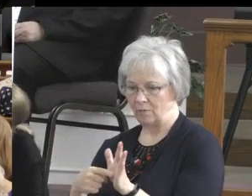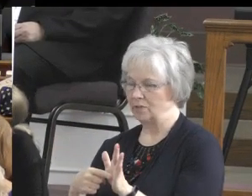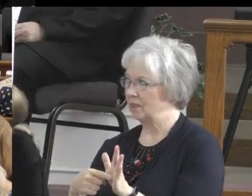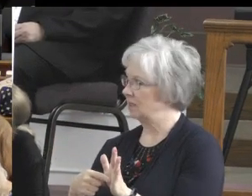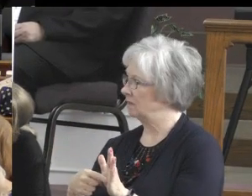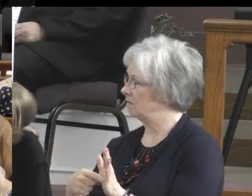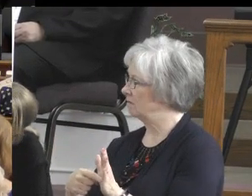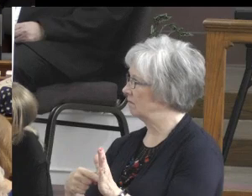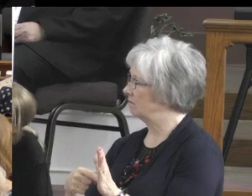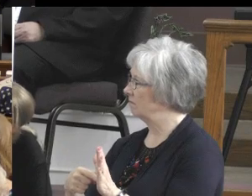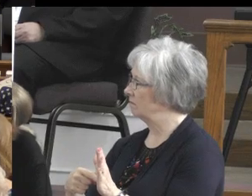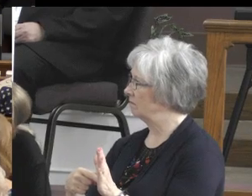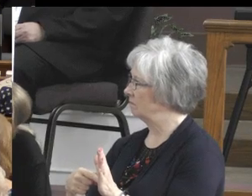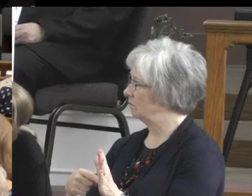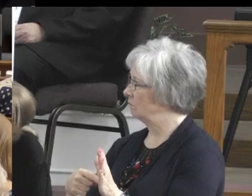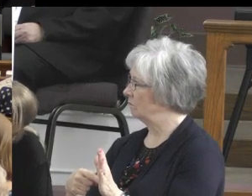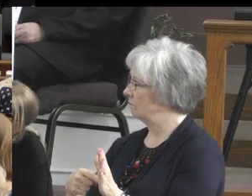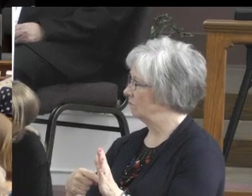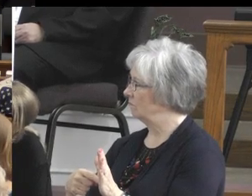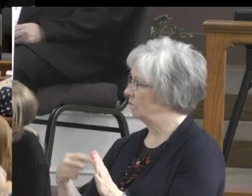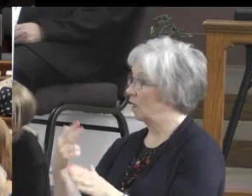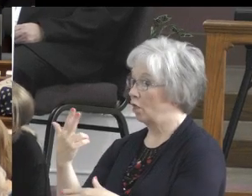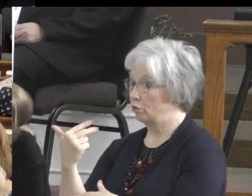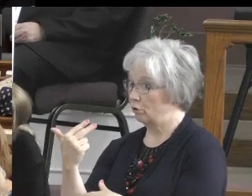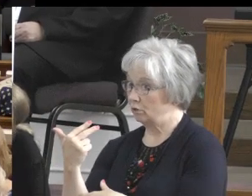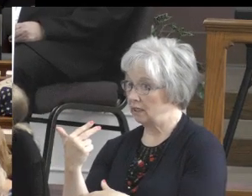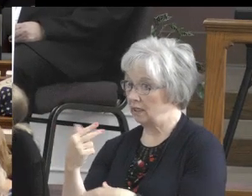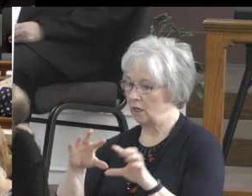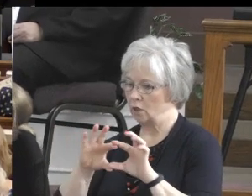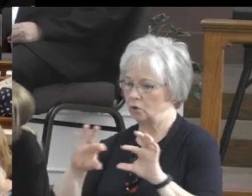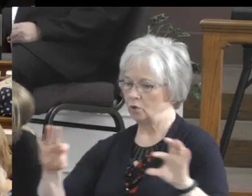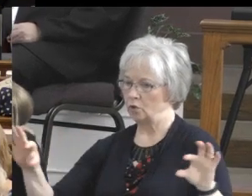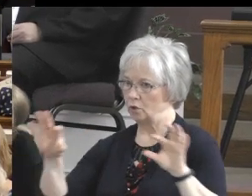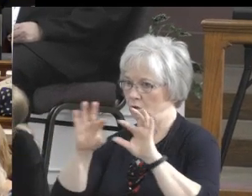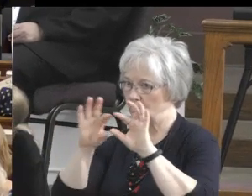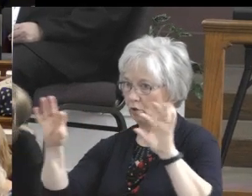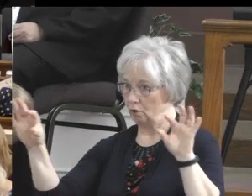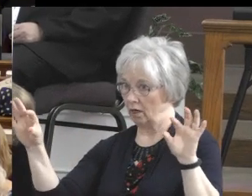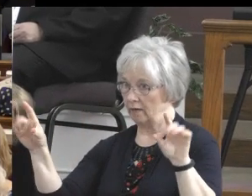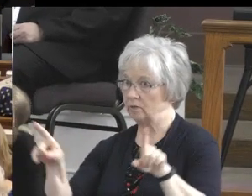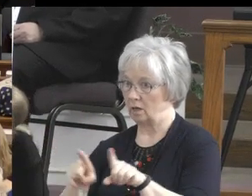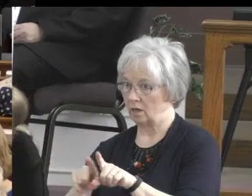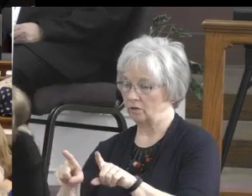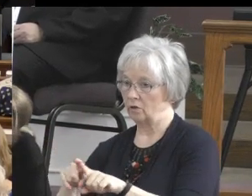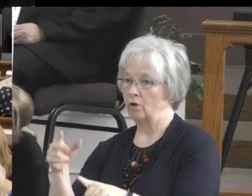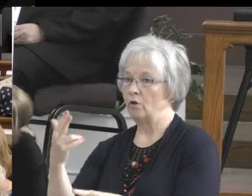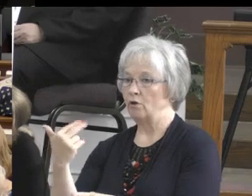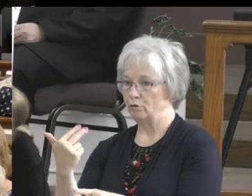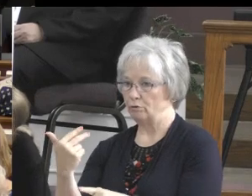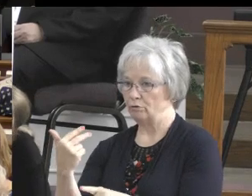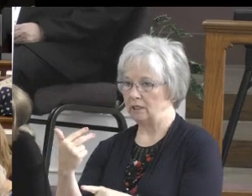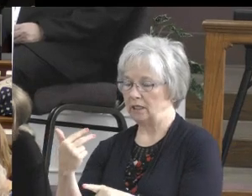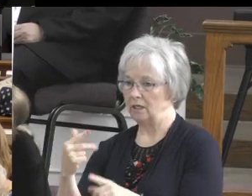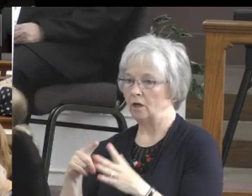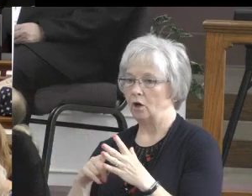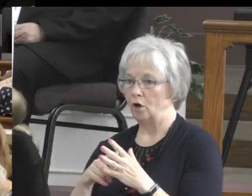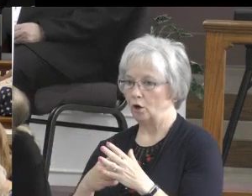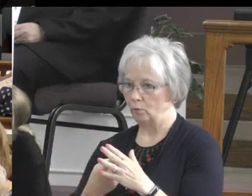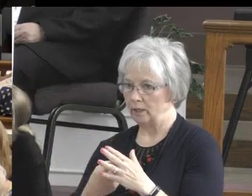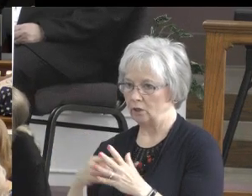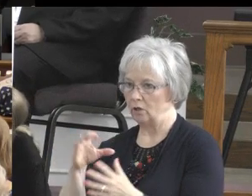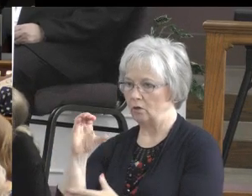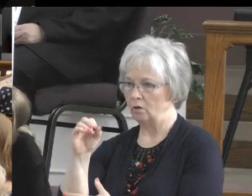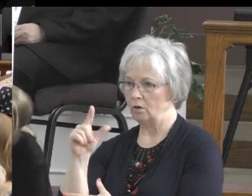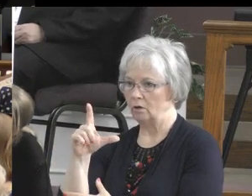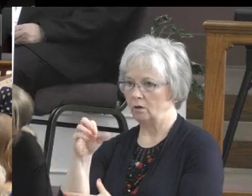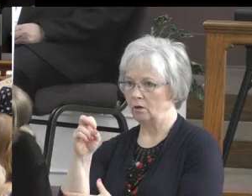only reason we have the 13 stripes as well, is because it represented the 13 original colonies that started out